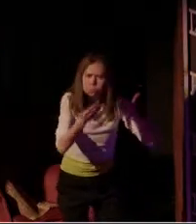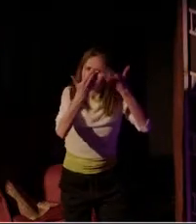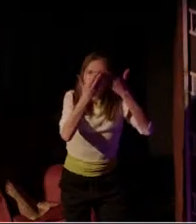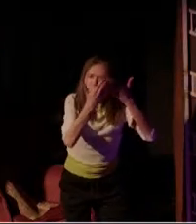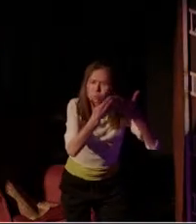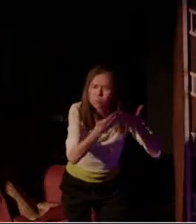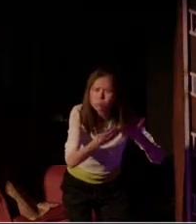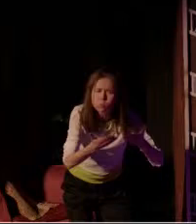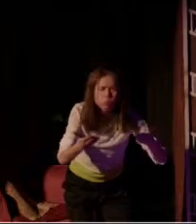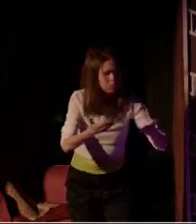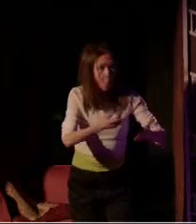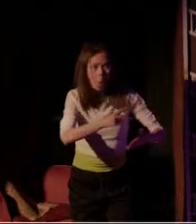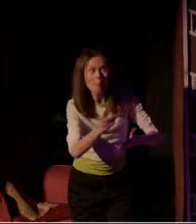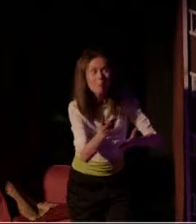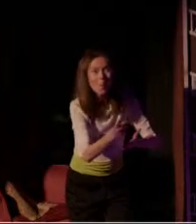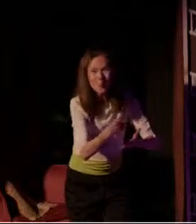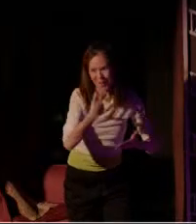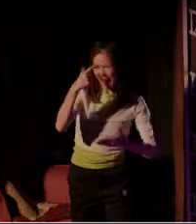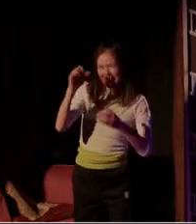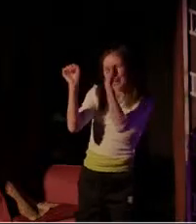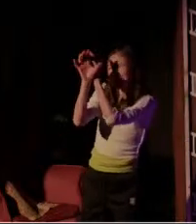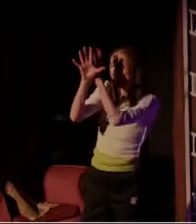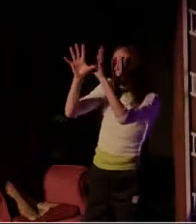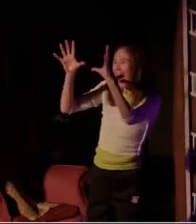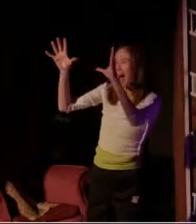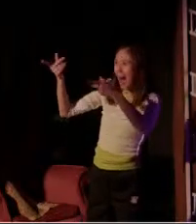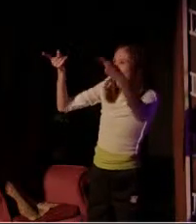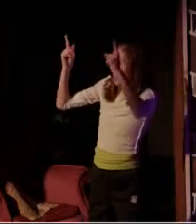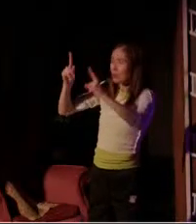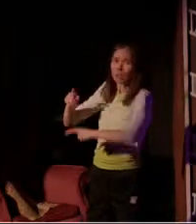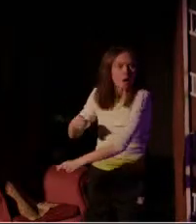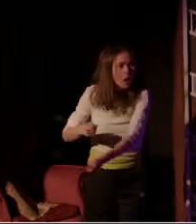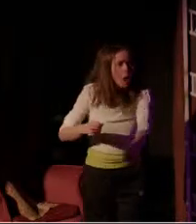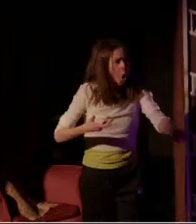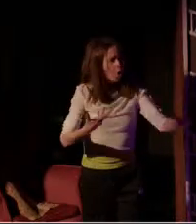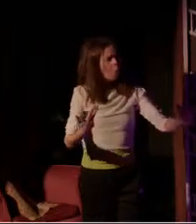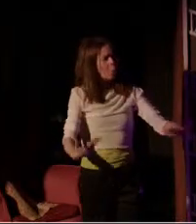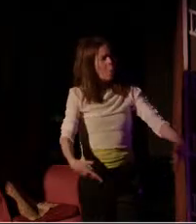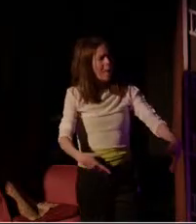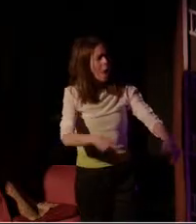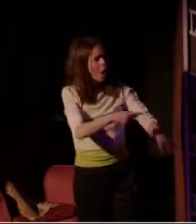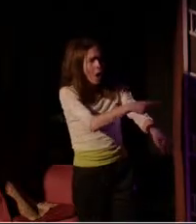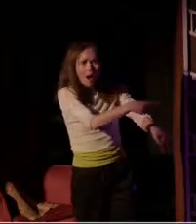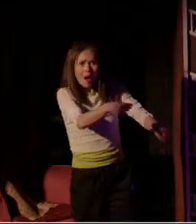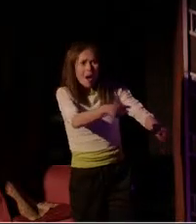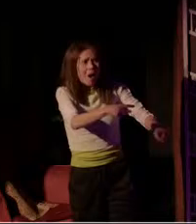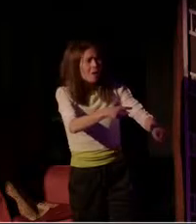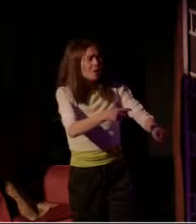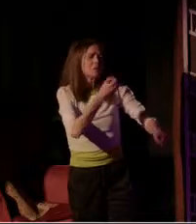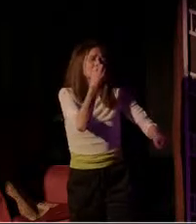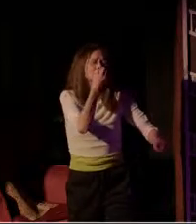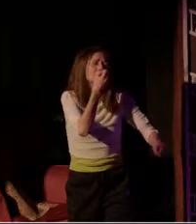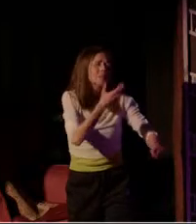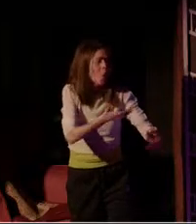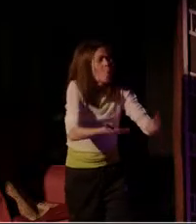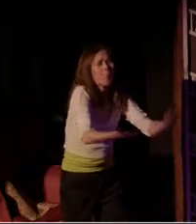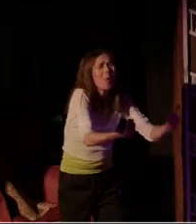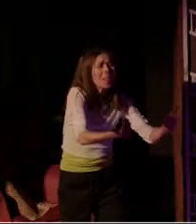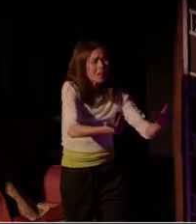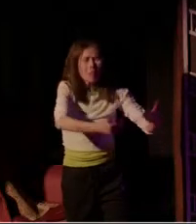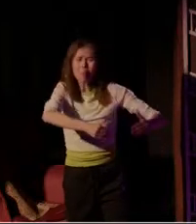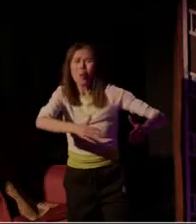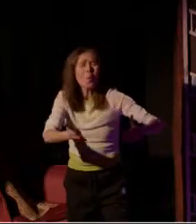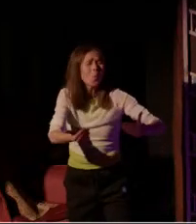I can almost see Leontes now, opening his arms wide and weeping his welcomes forth,